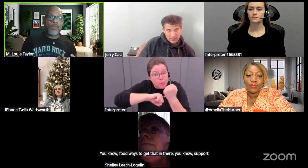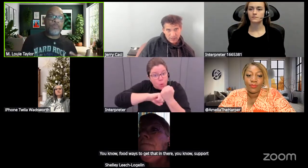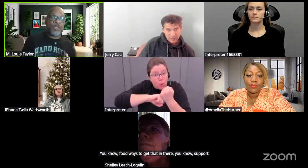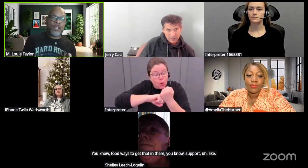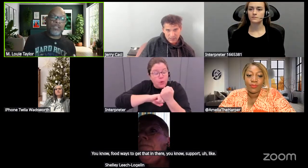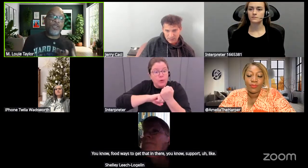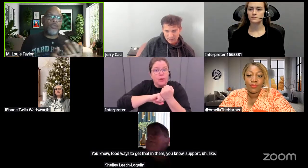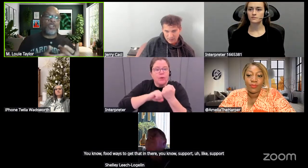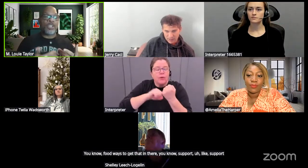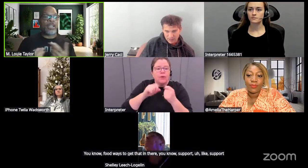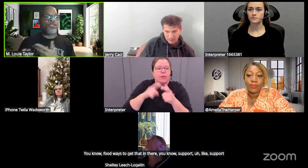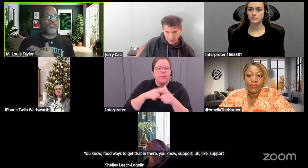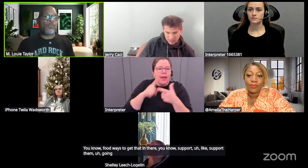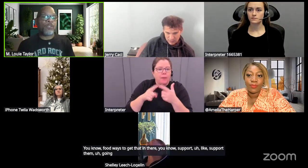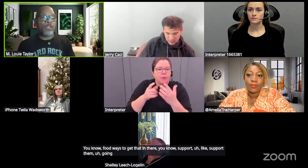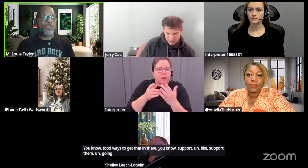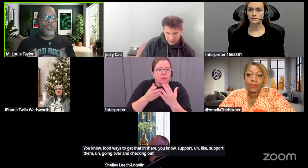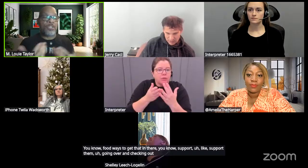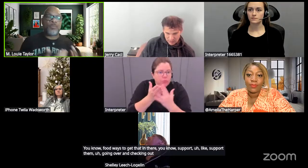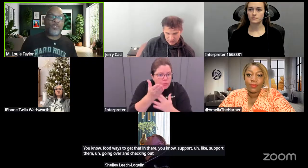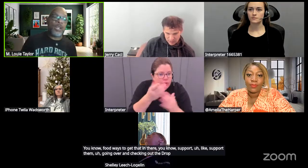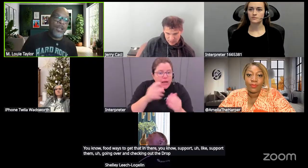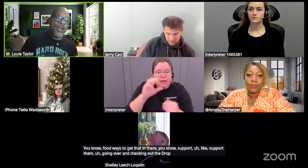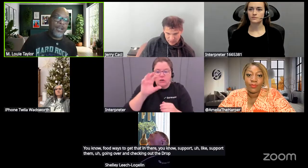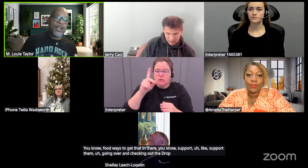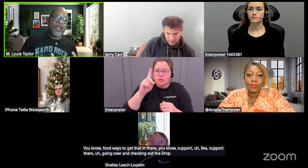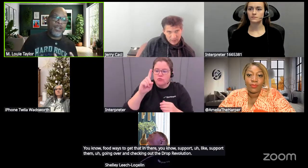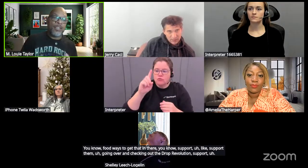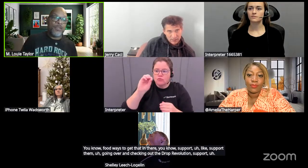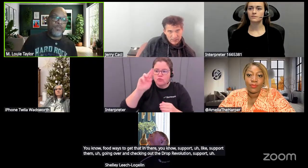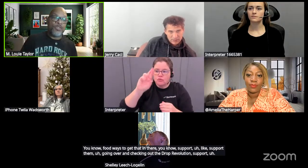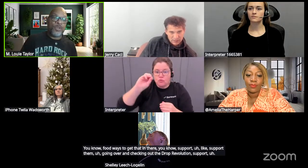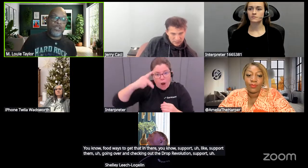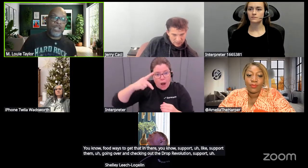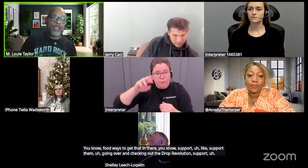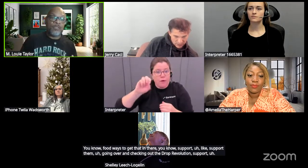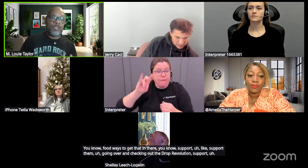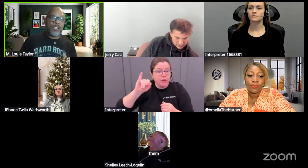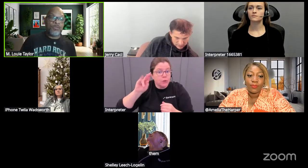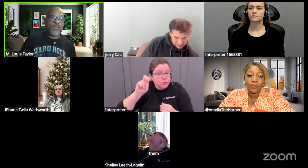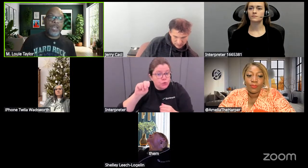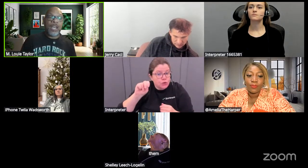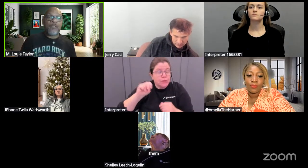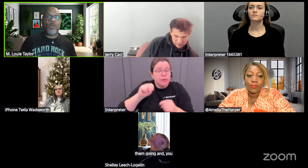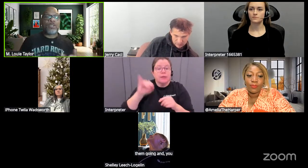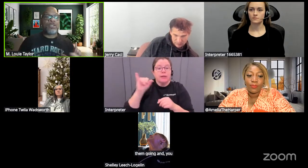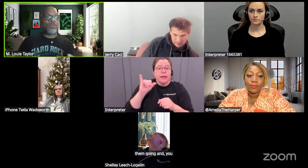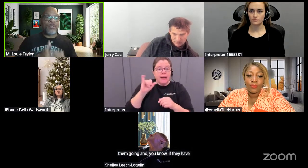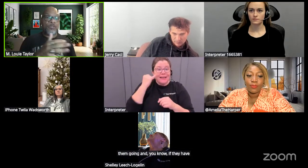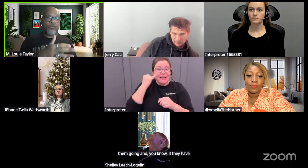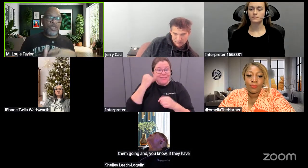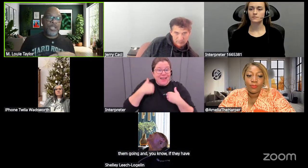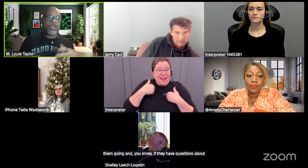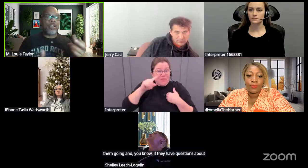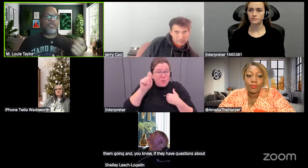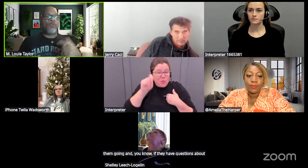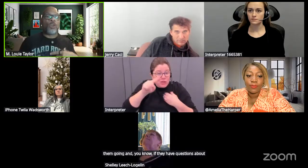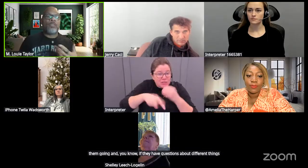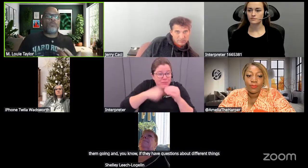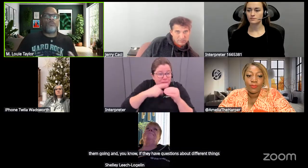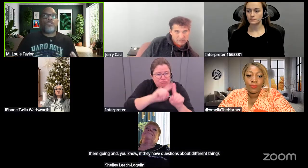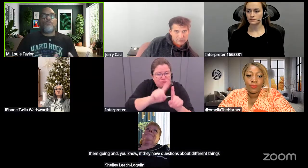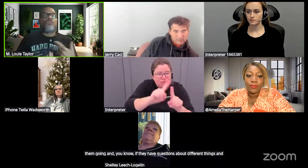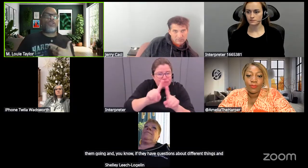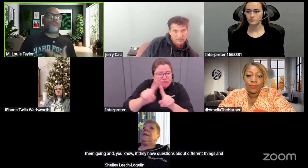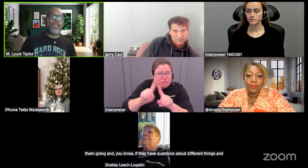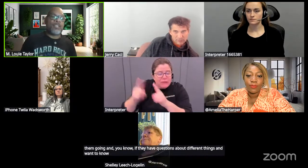Support them going over and checking out the Drop Revolution. Support them going in, and if they have questions about different things and they want to